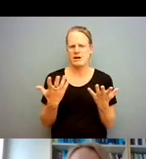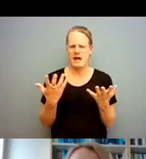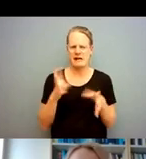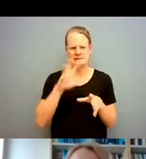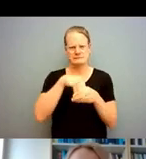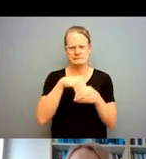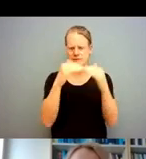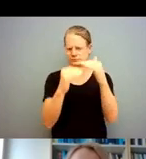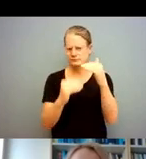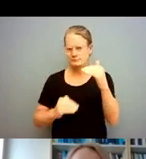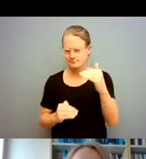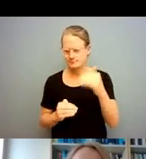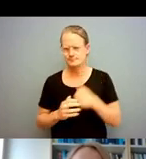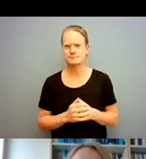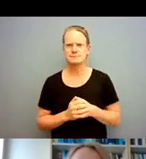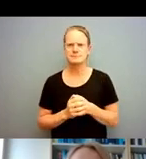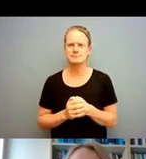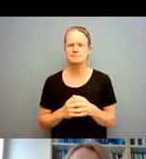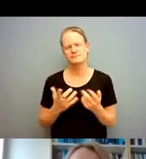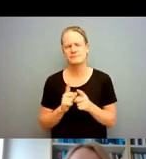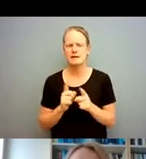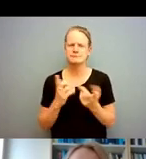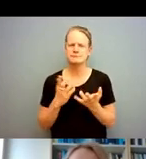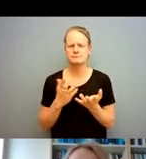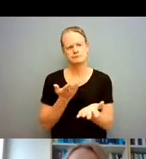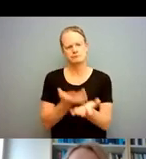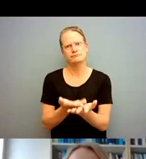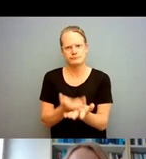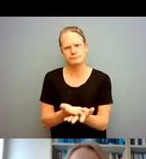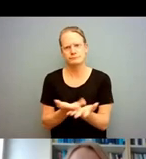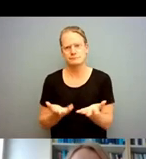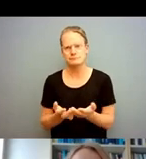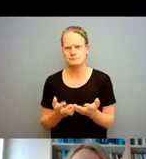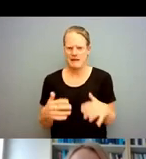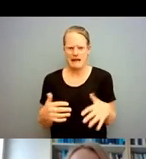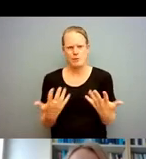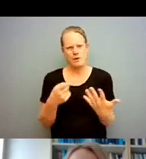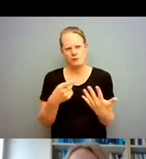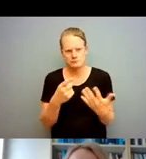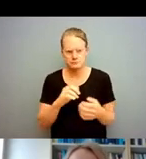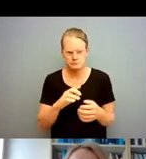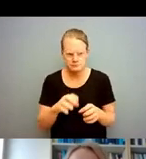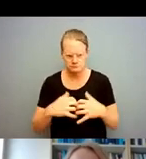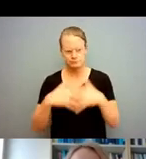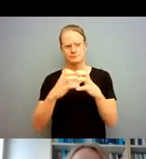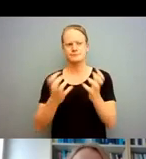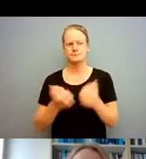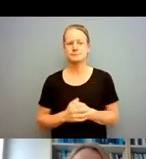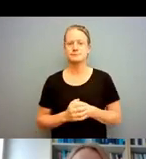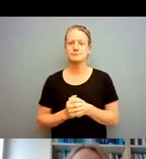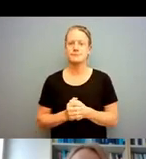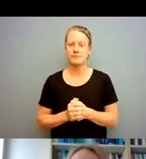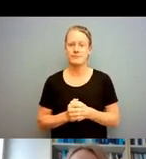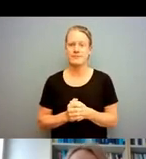How did this declaration come about? It's a lengthy process. Some say that